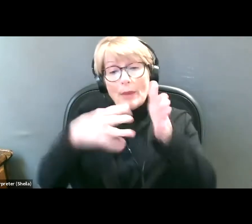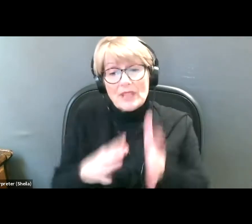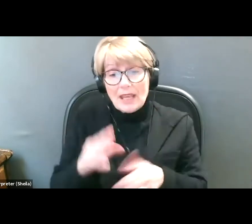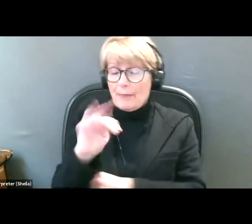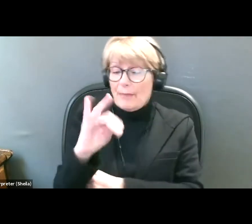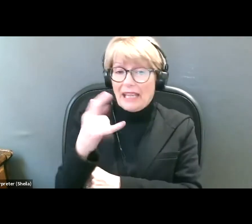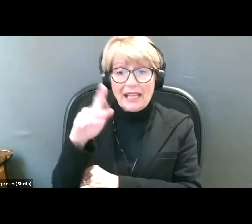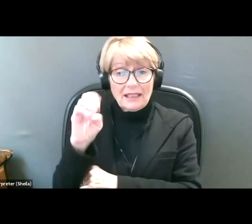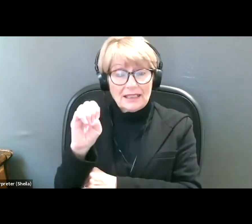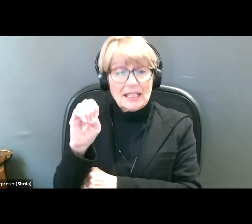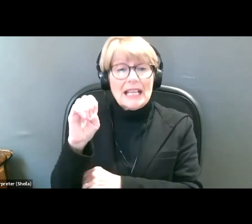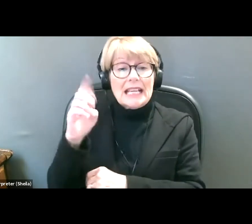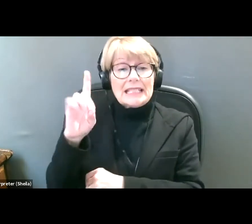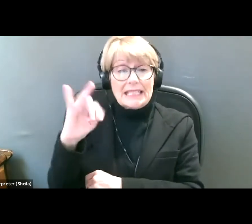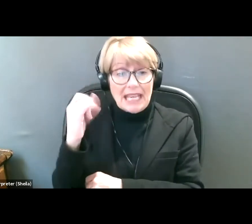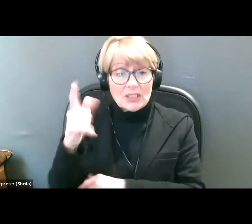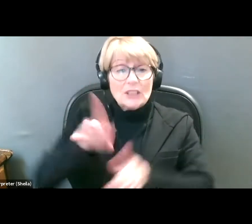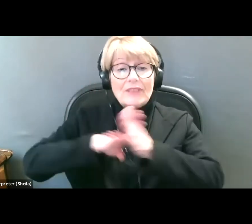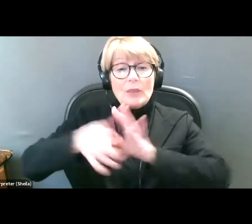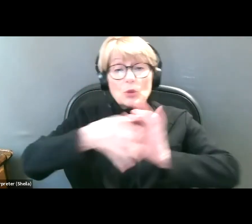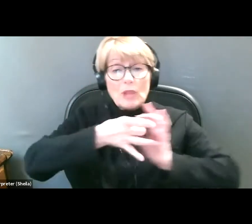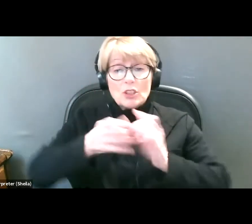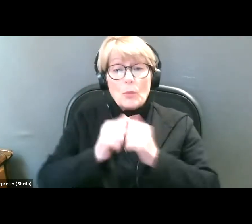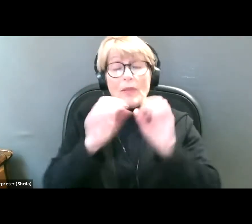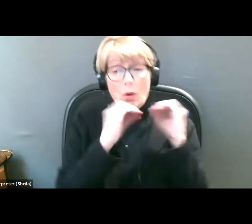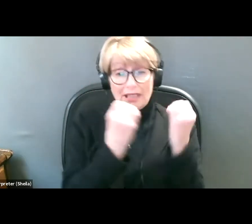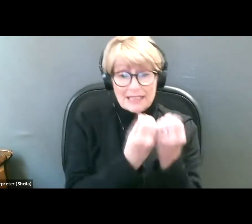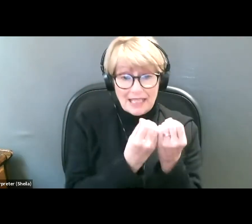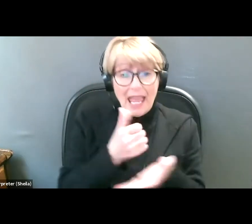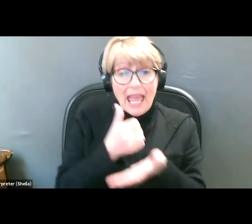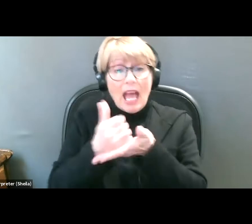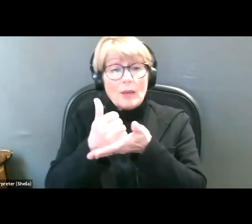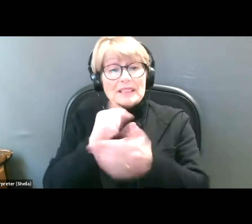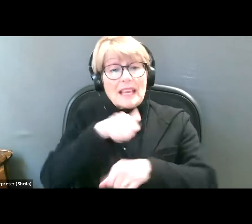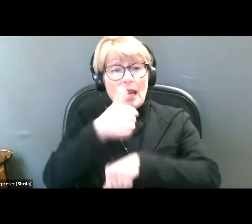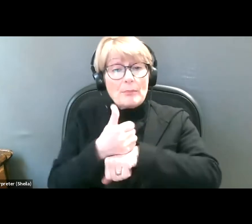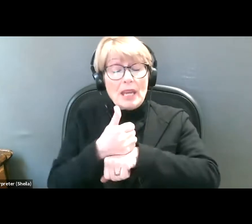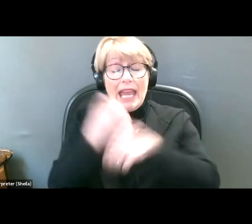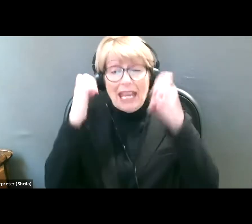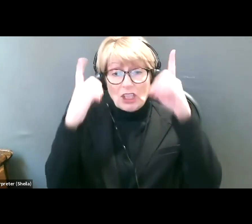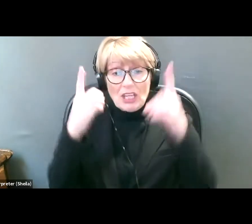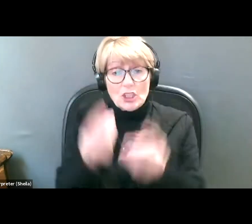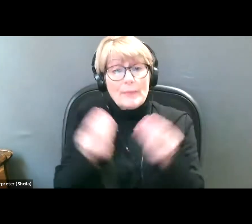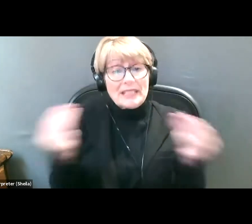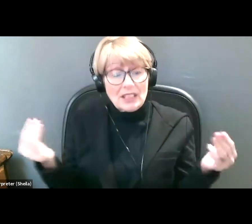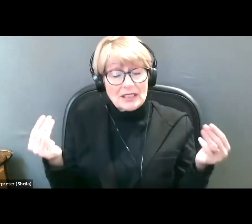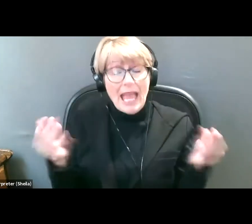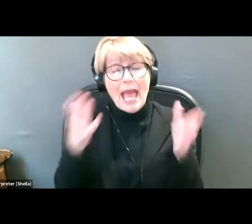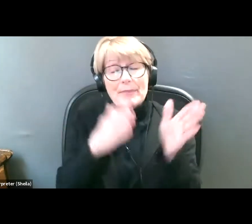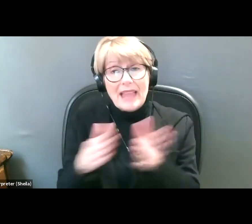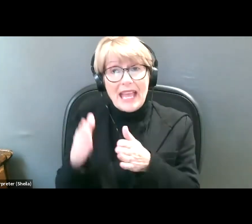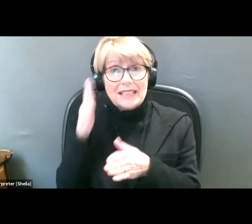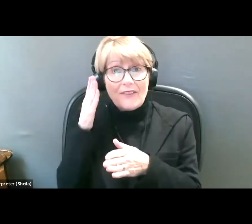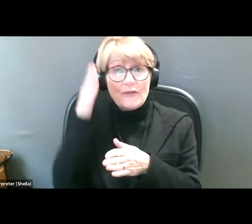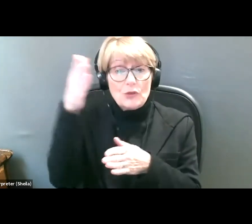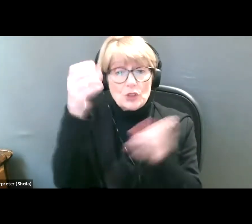Daniel develops relationships with organizations, helps create educational materials, and plans long-term strategies to